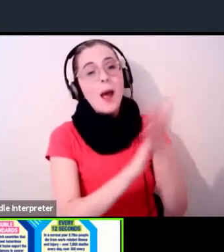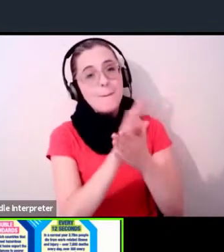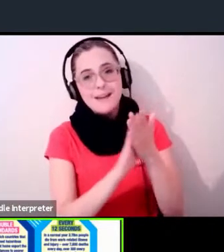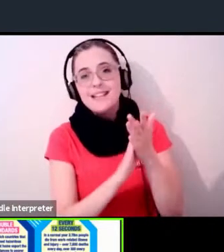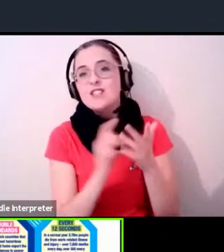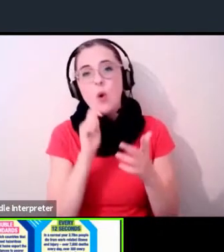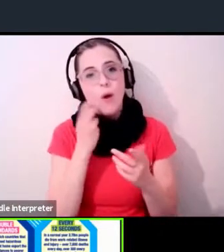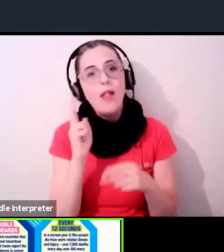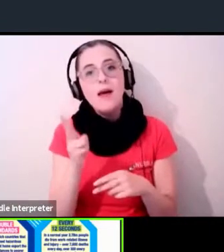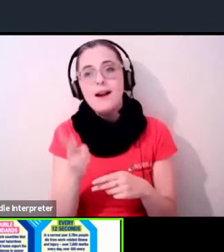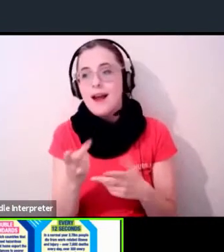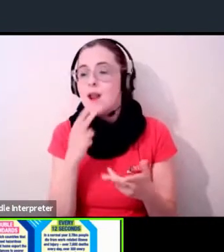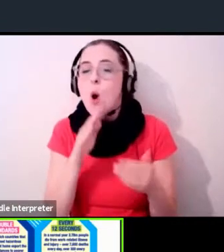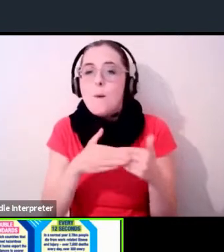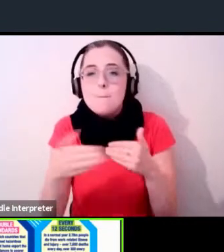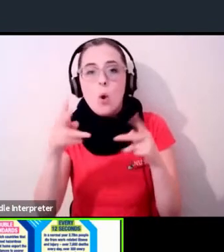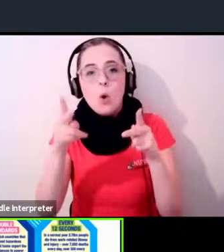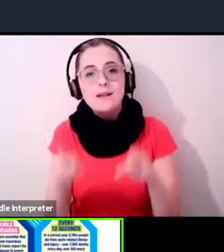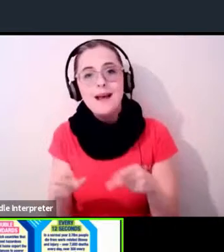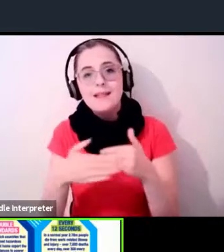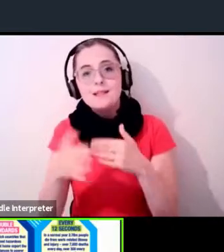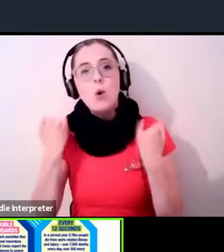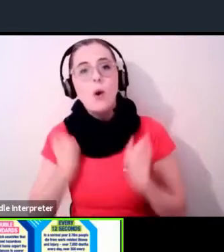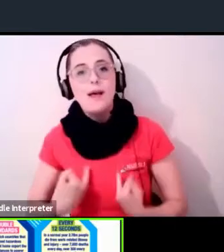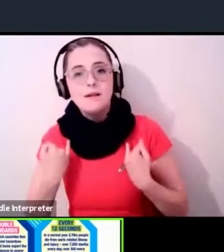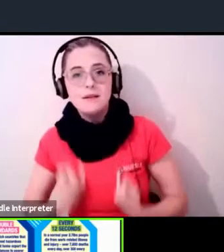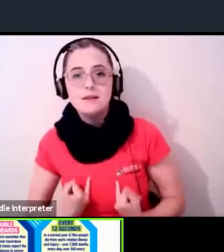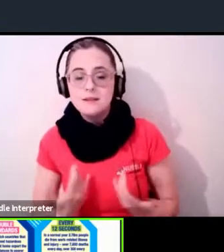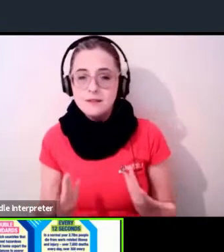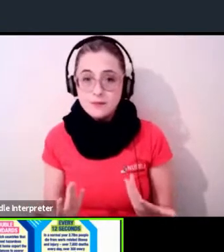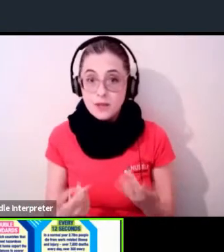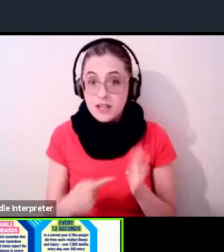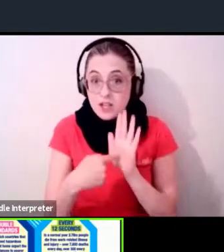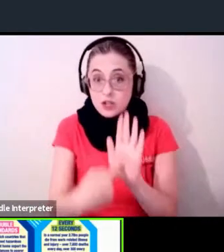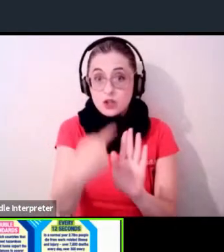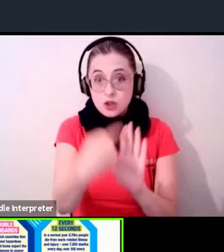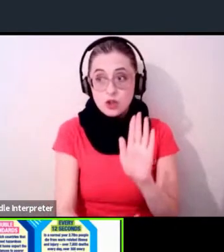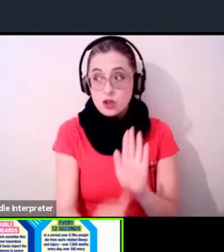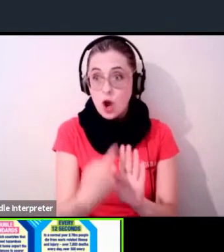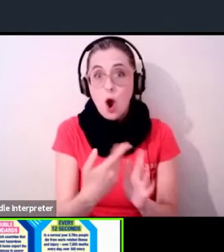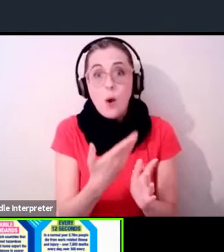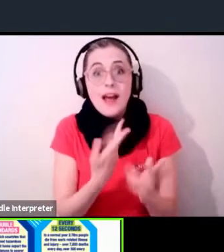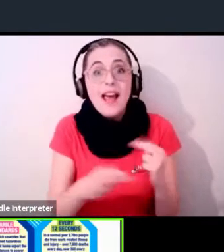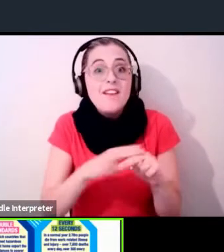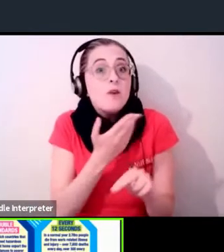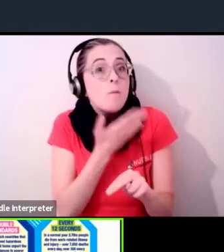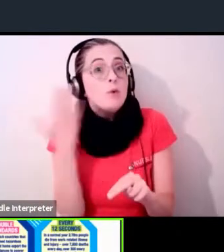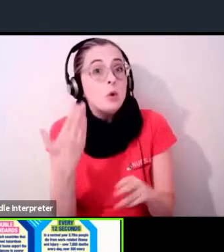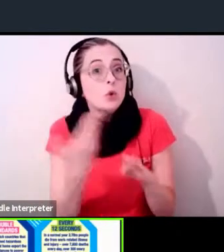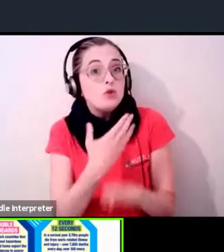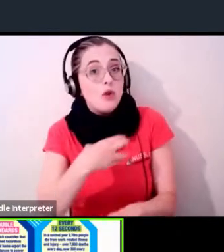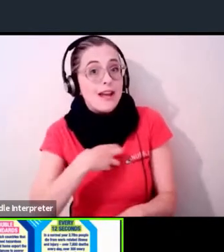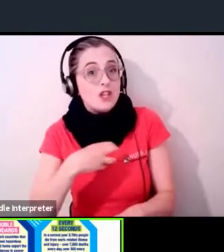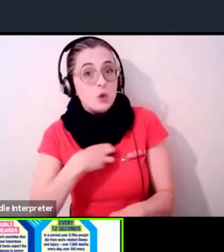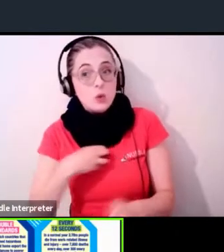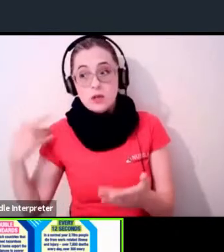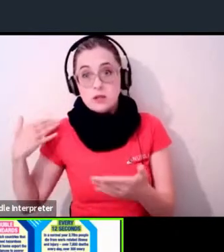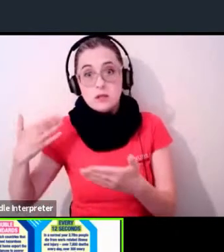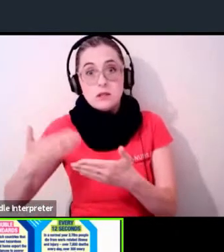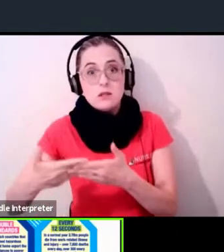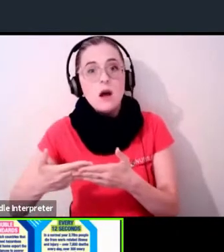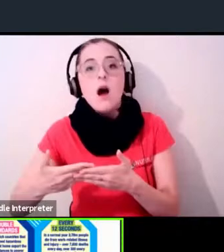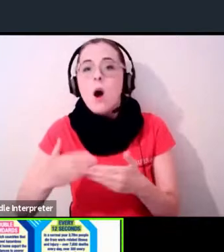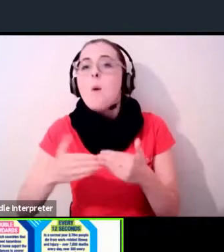to the Hazards campaign is that without the heroic role of trade unions during this last year, many more would be dead. Many